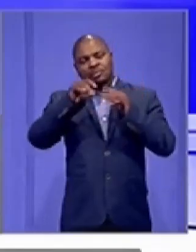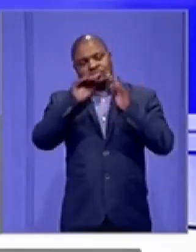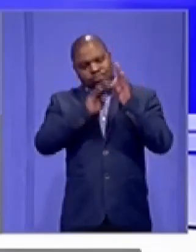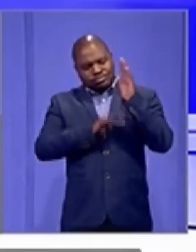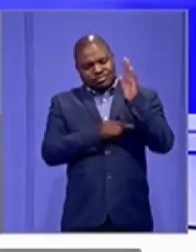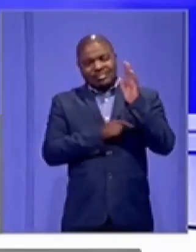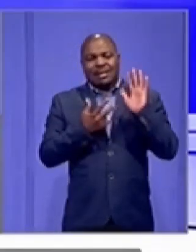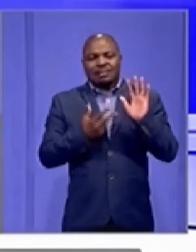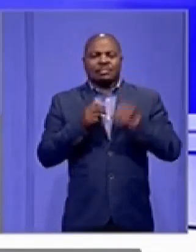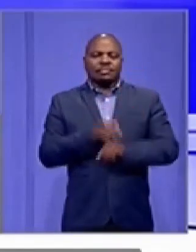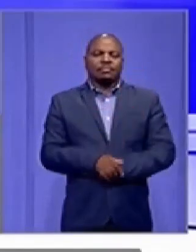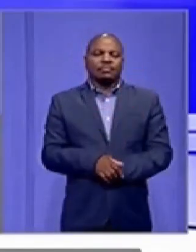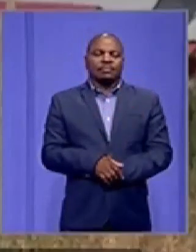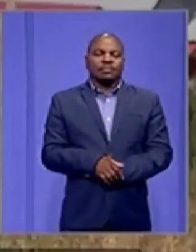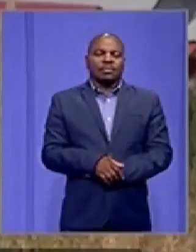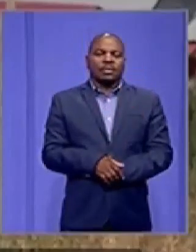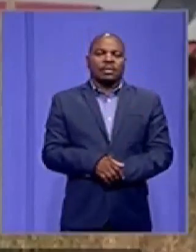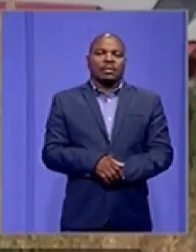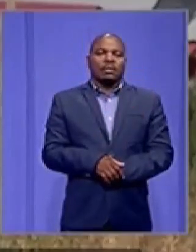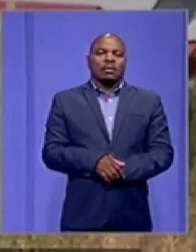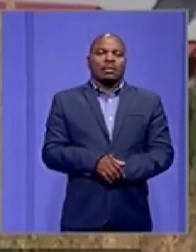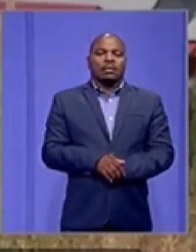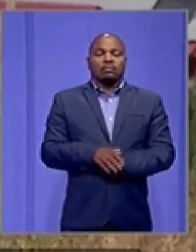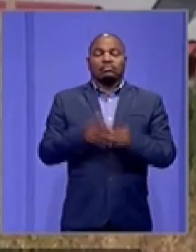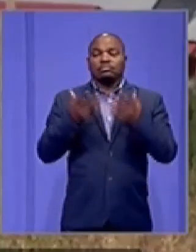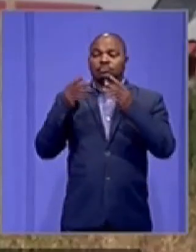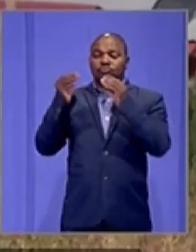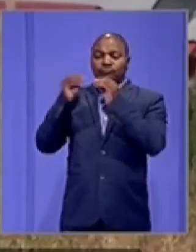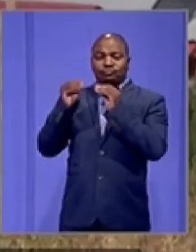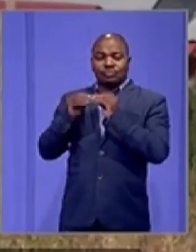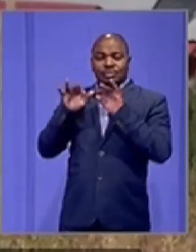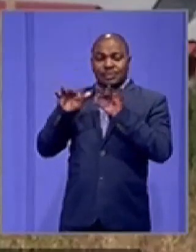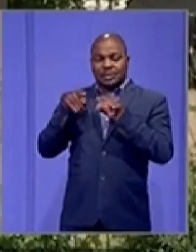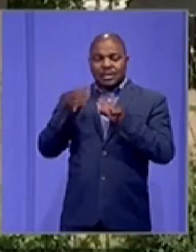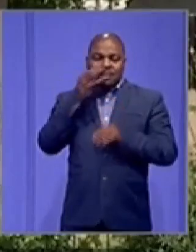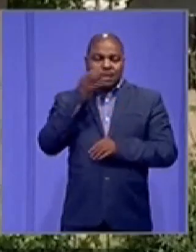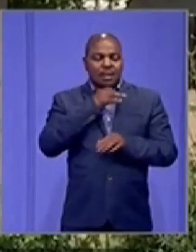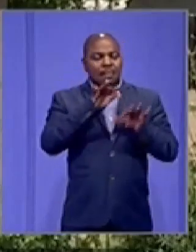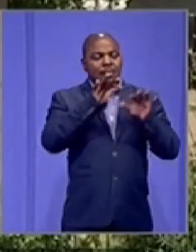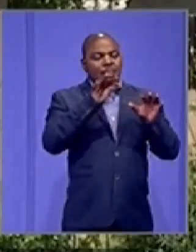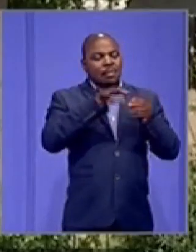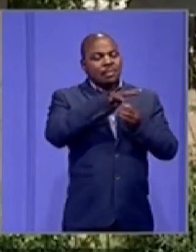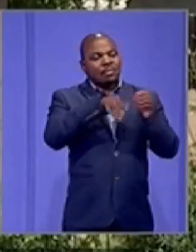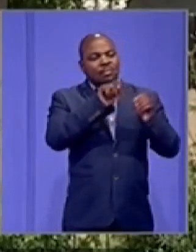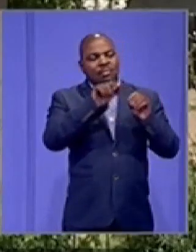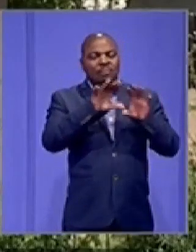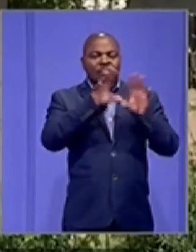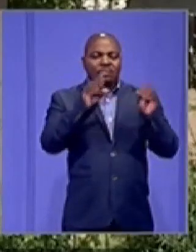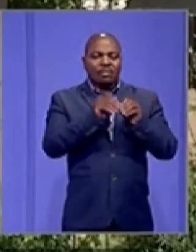badudi. Go ya ka pegelo ya census, palo ya malapa mo provinseng yo oketsegile ka